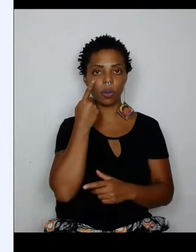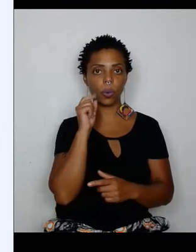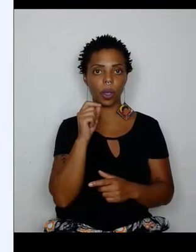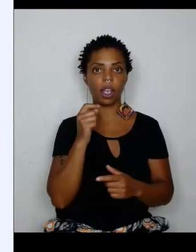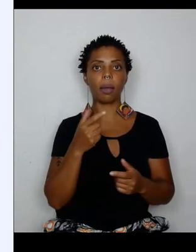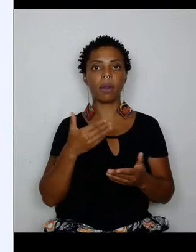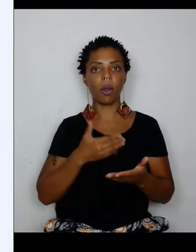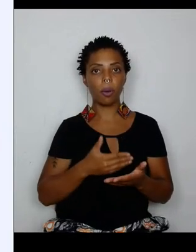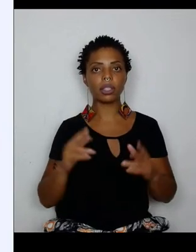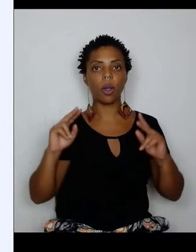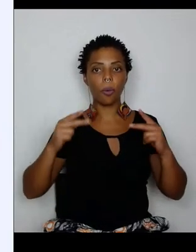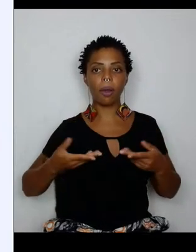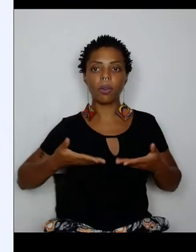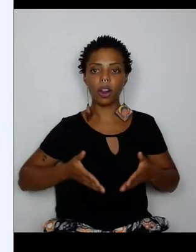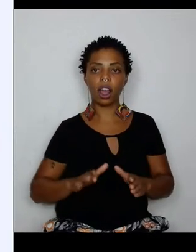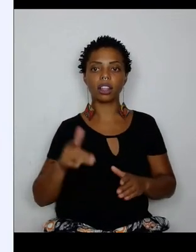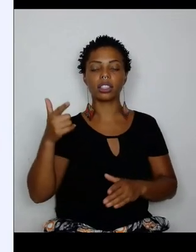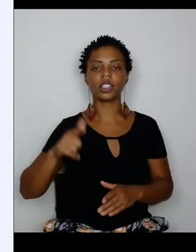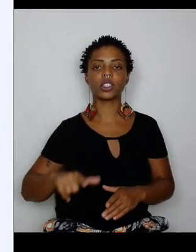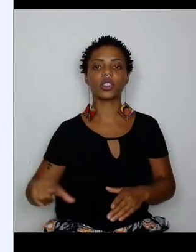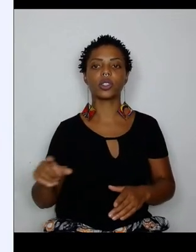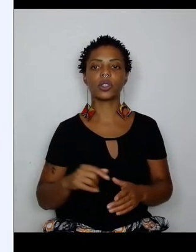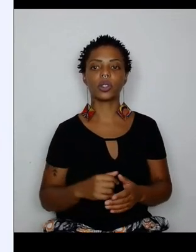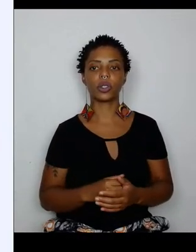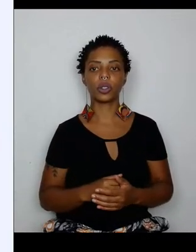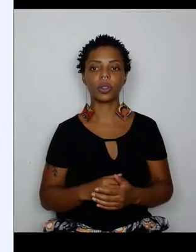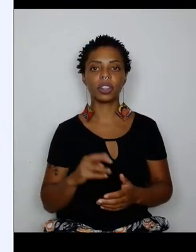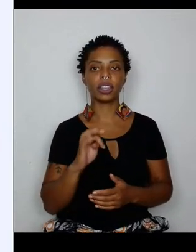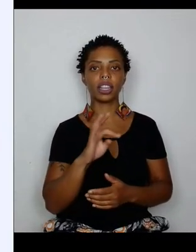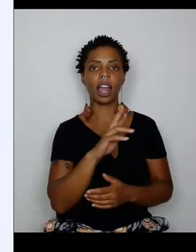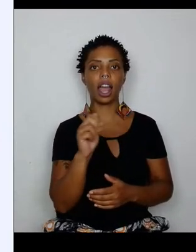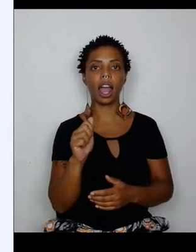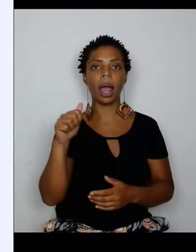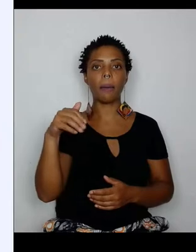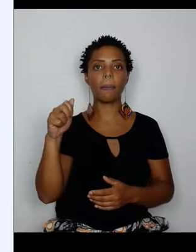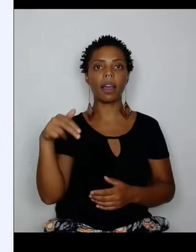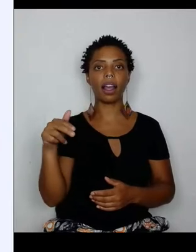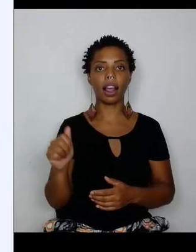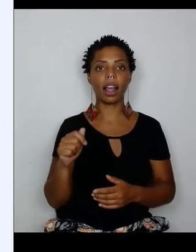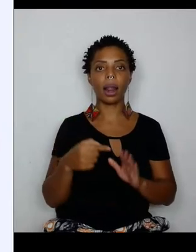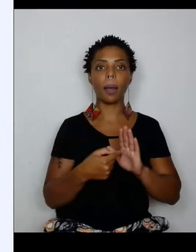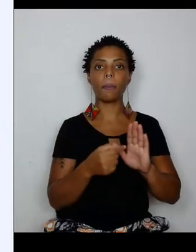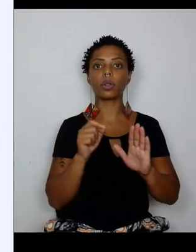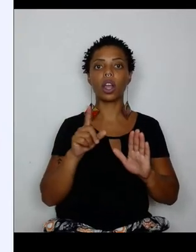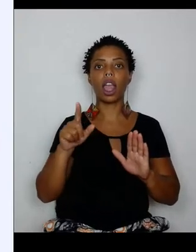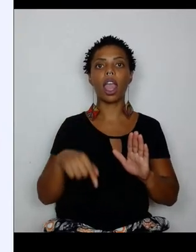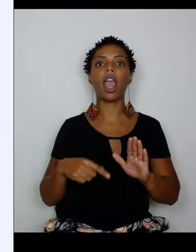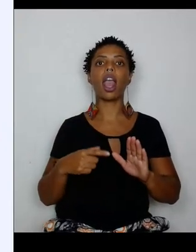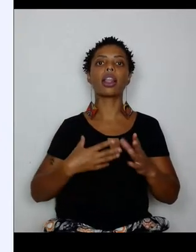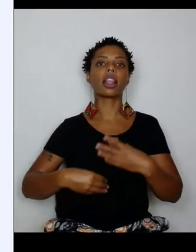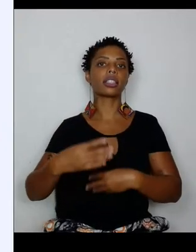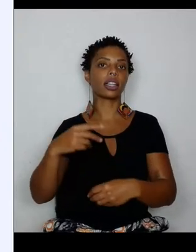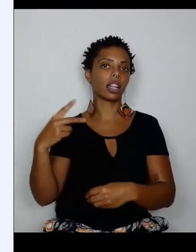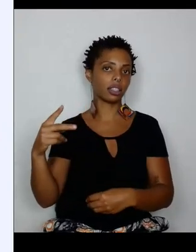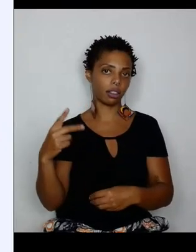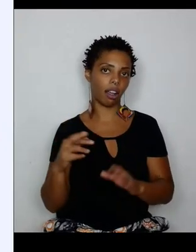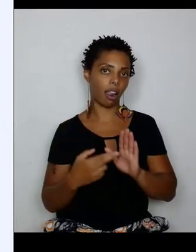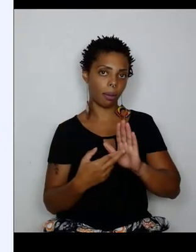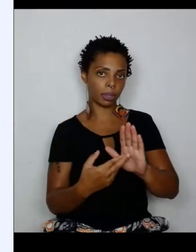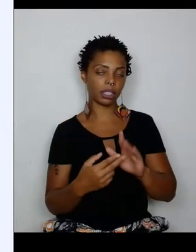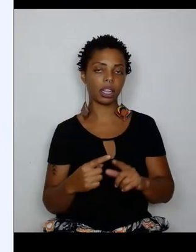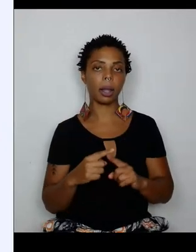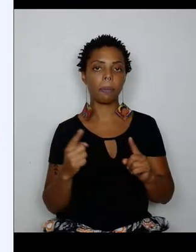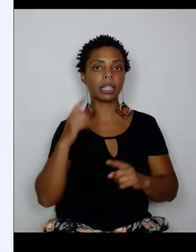and tiamata is presented in this painting as her descendant in gogan's imagination despite